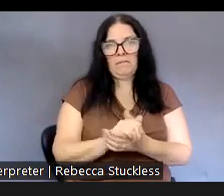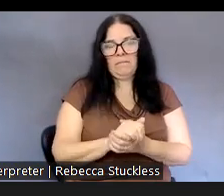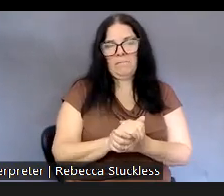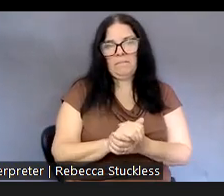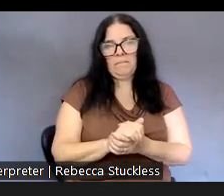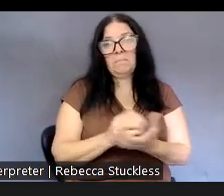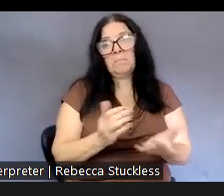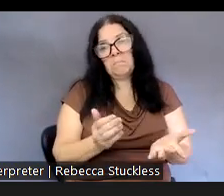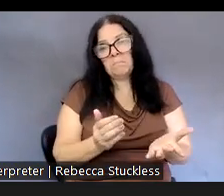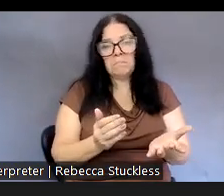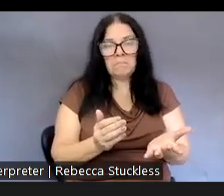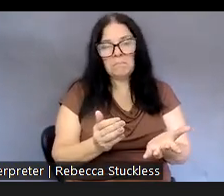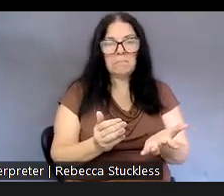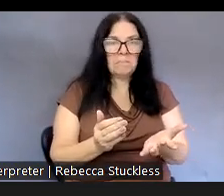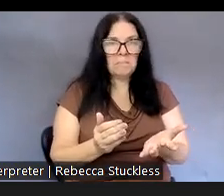of the time